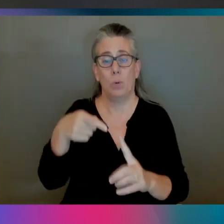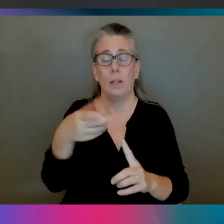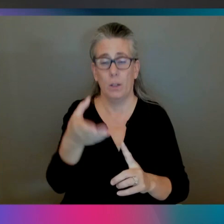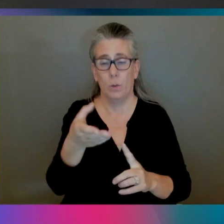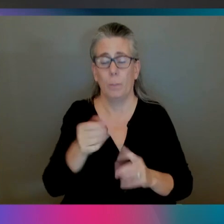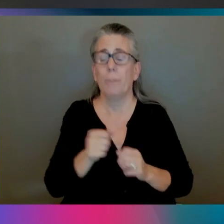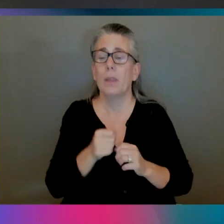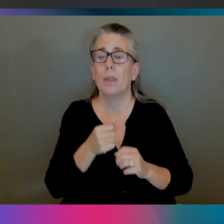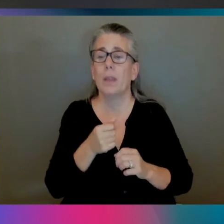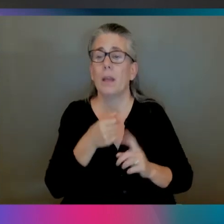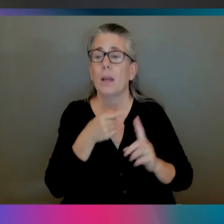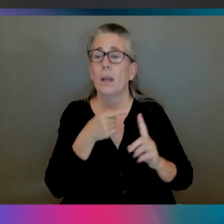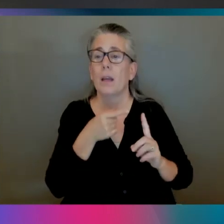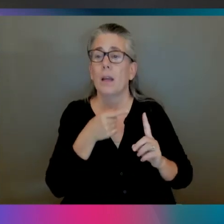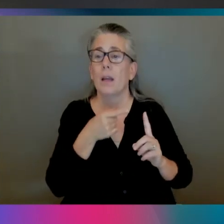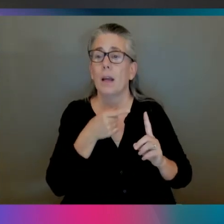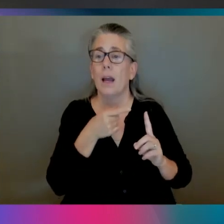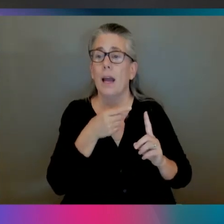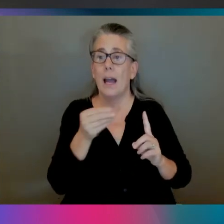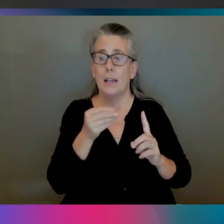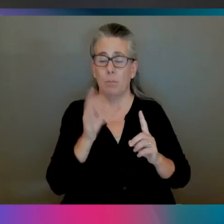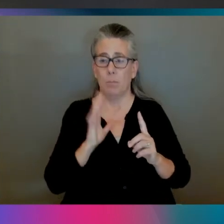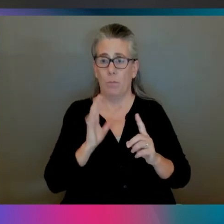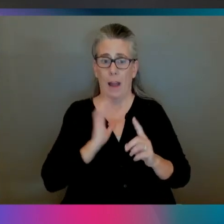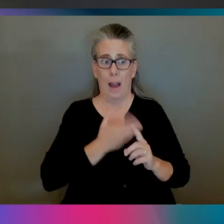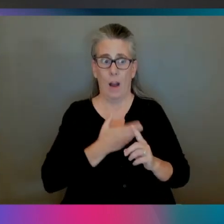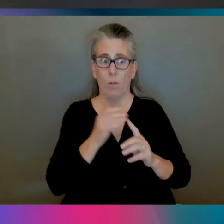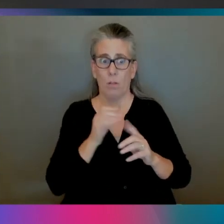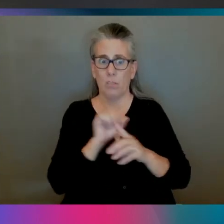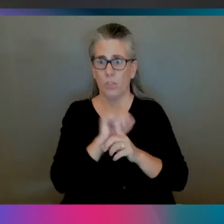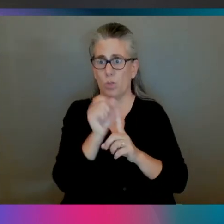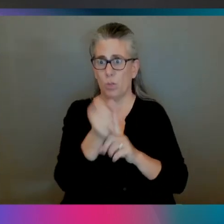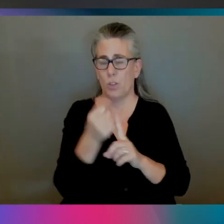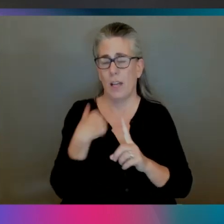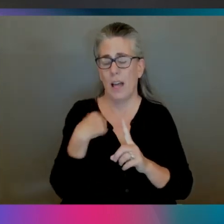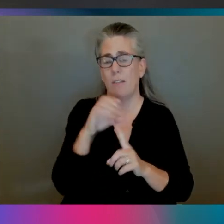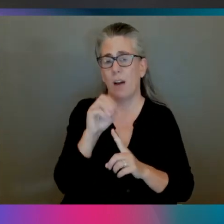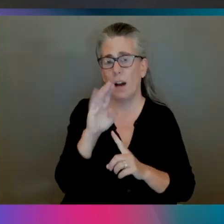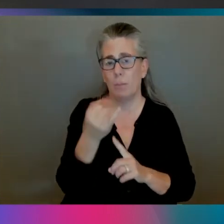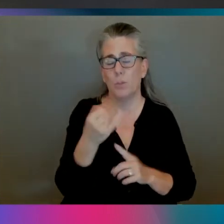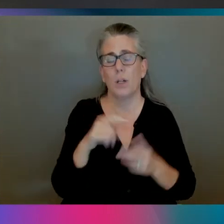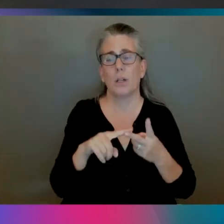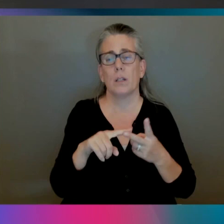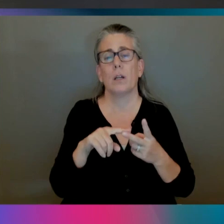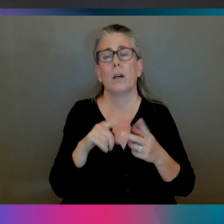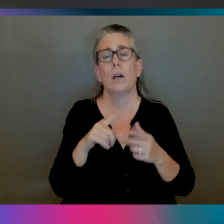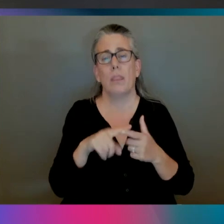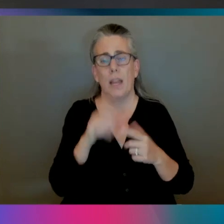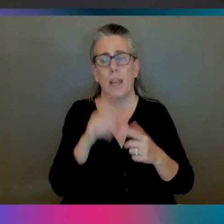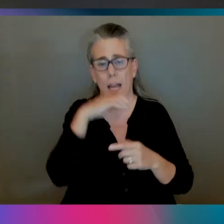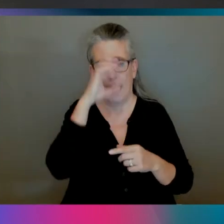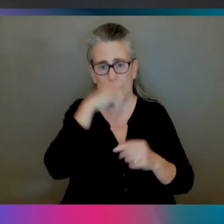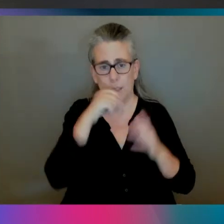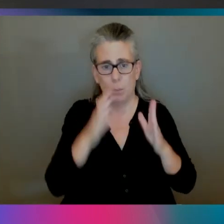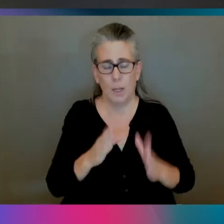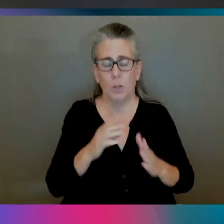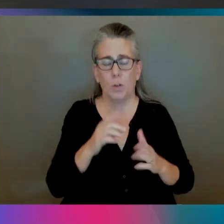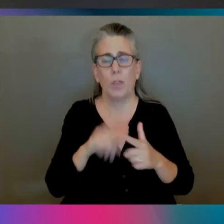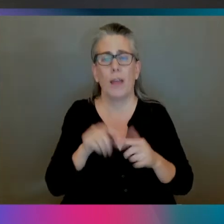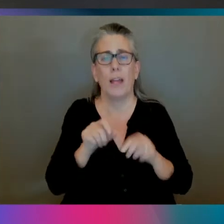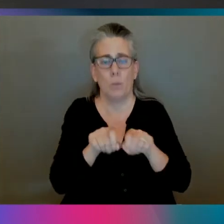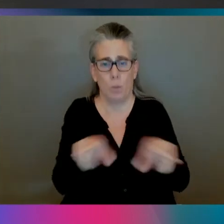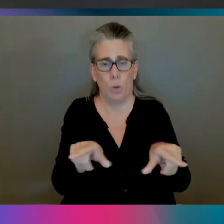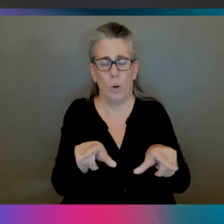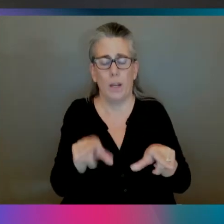an object, that estimator object, right? And then we did the estimator. We did the .deploy. If I was going to use this in my application, though, I